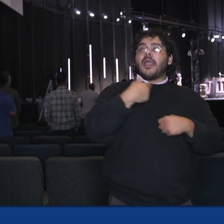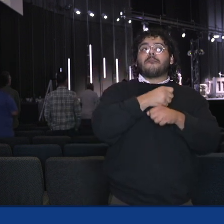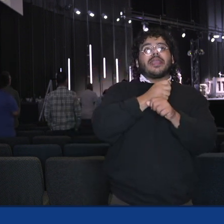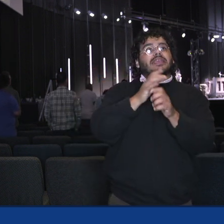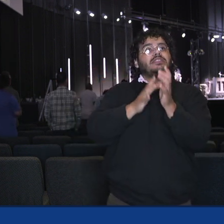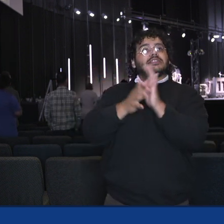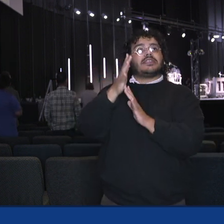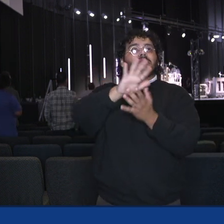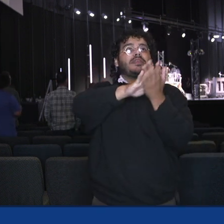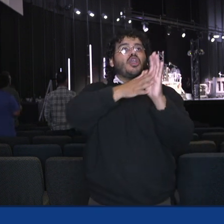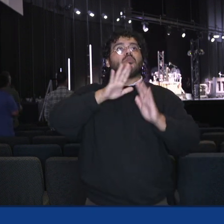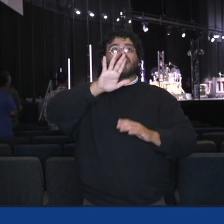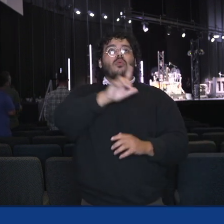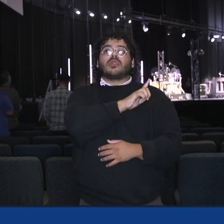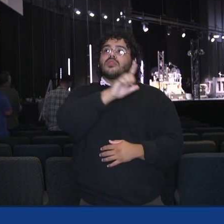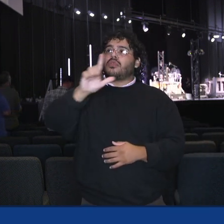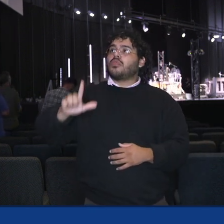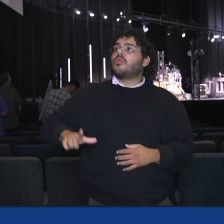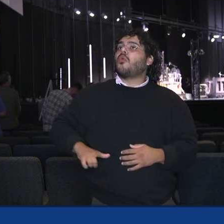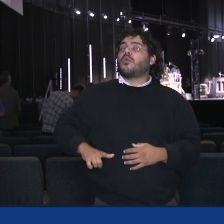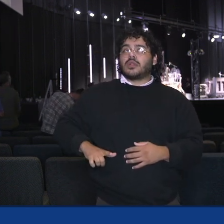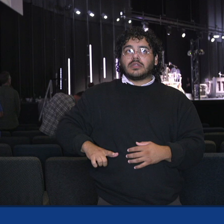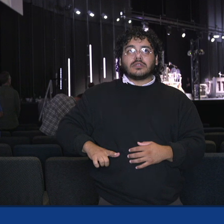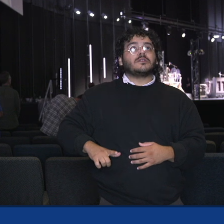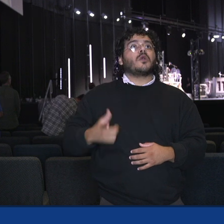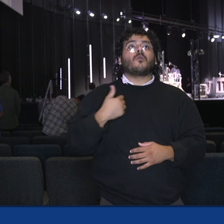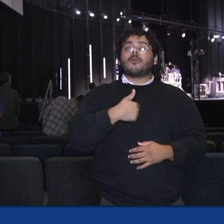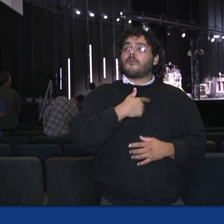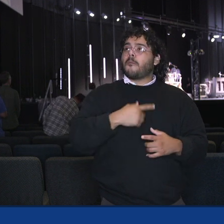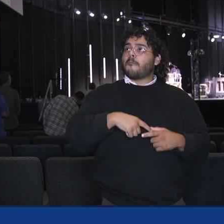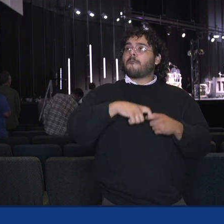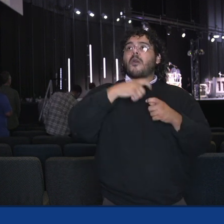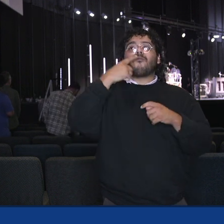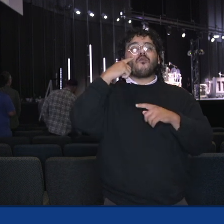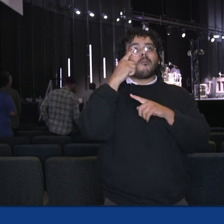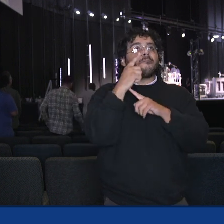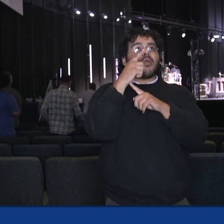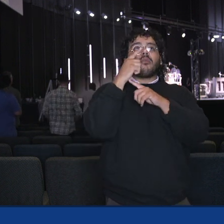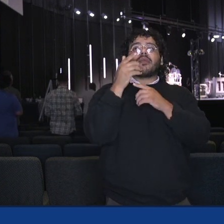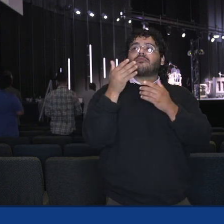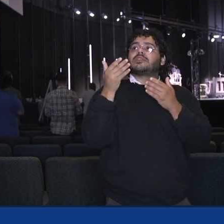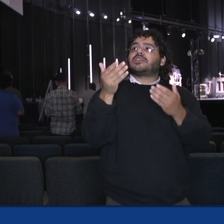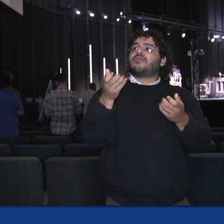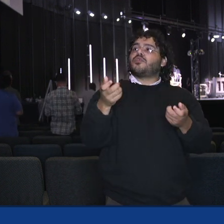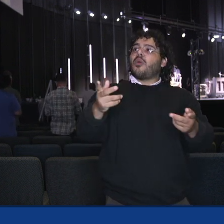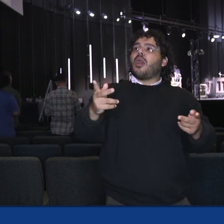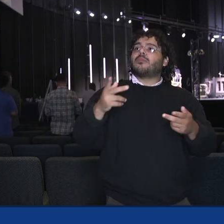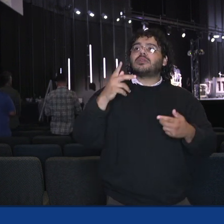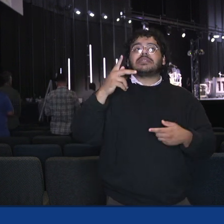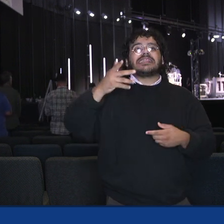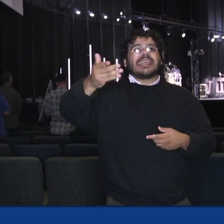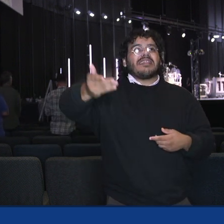Lord, we're going to take a moment and pause, and I want to give you the opportunity, the invitation to